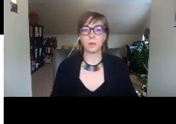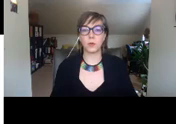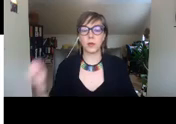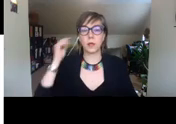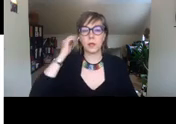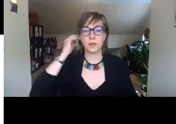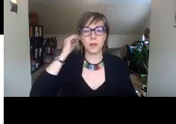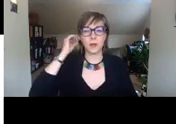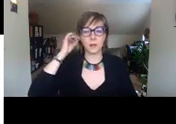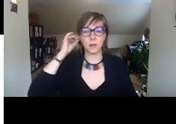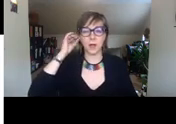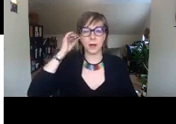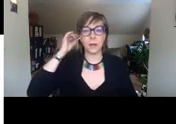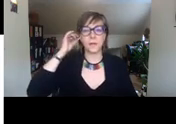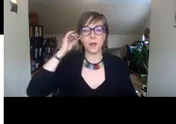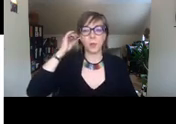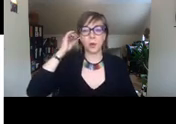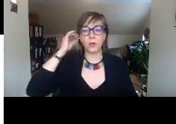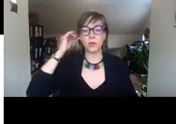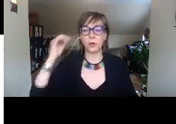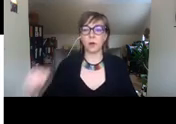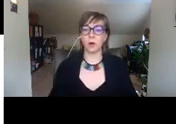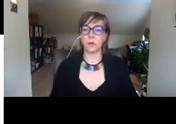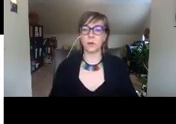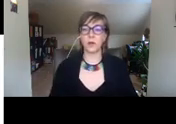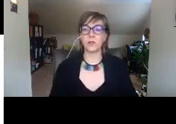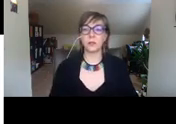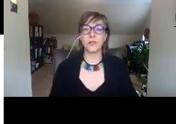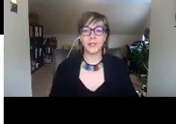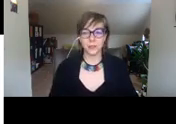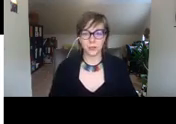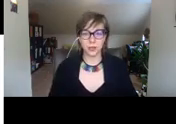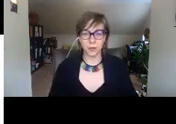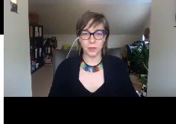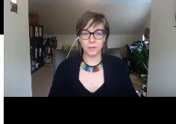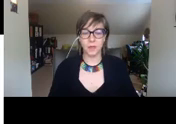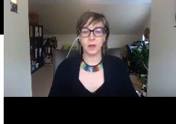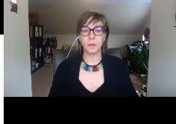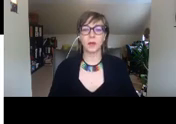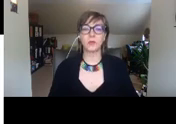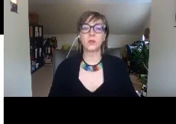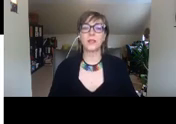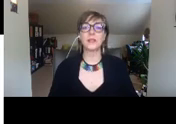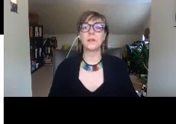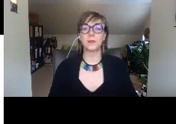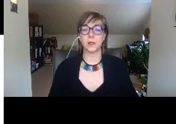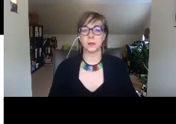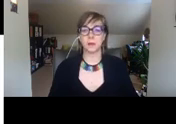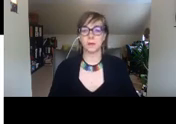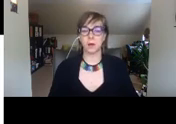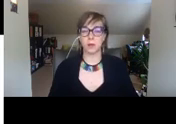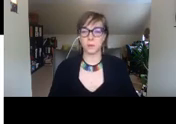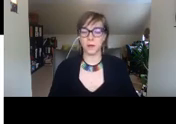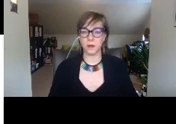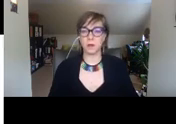of employed Hispanic and Black workers are employed in service industry jobs, compared to 16%